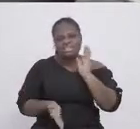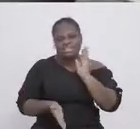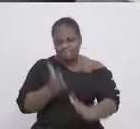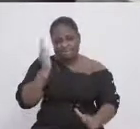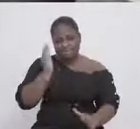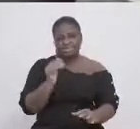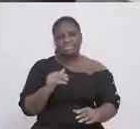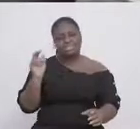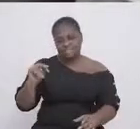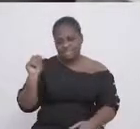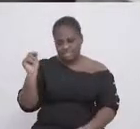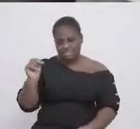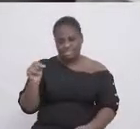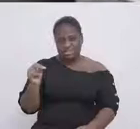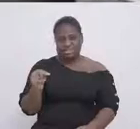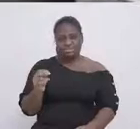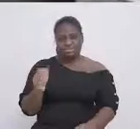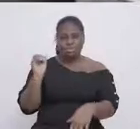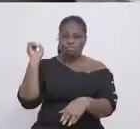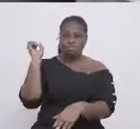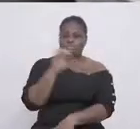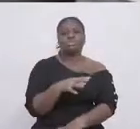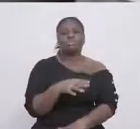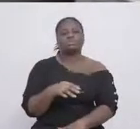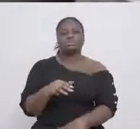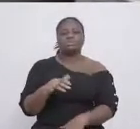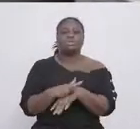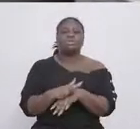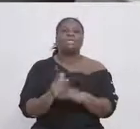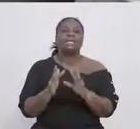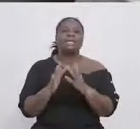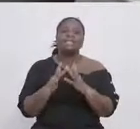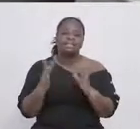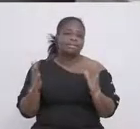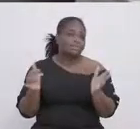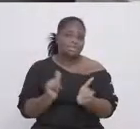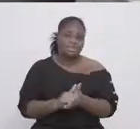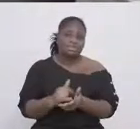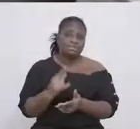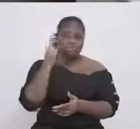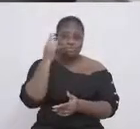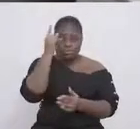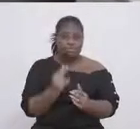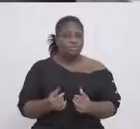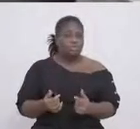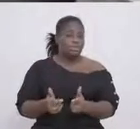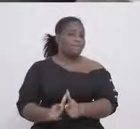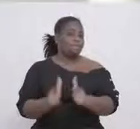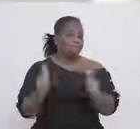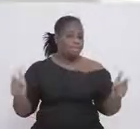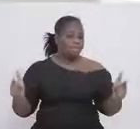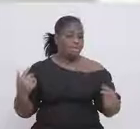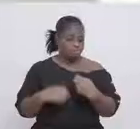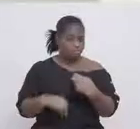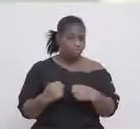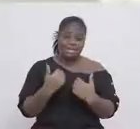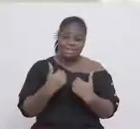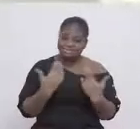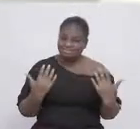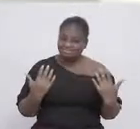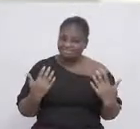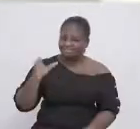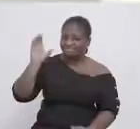search up or post my projects on the internet. And this is one of the major problems I have when coding. What gets